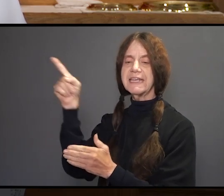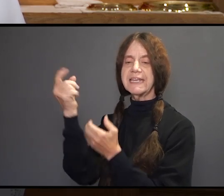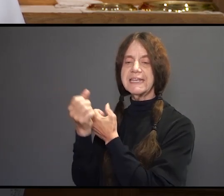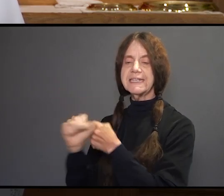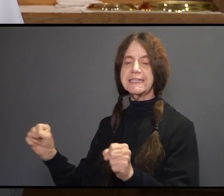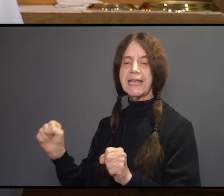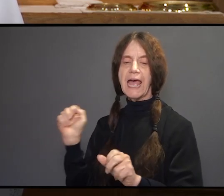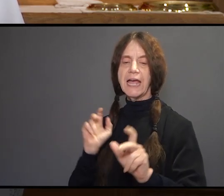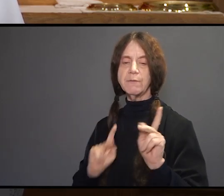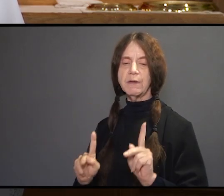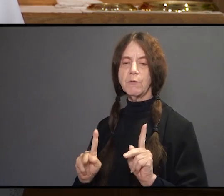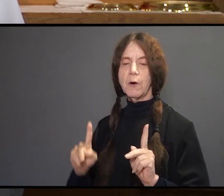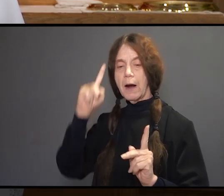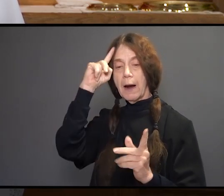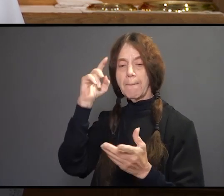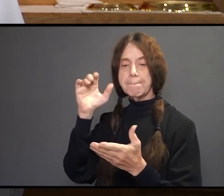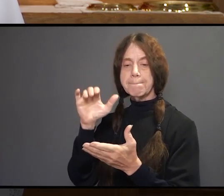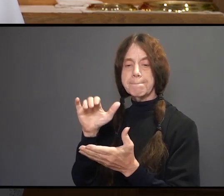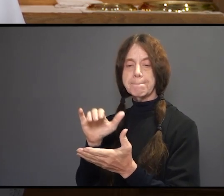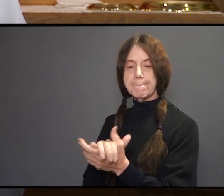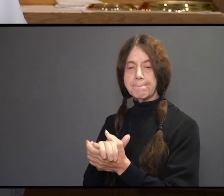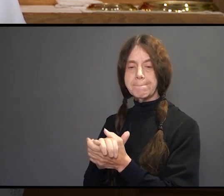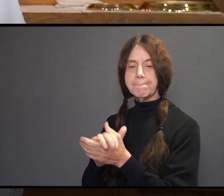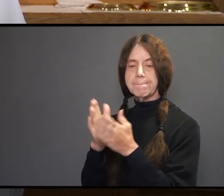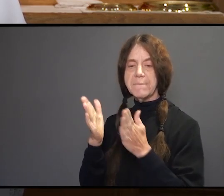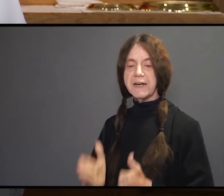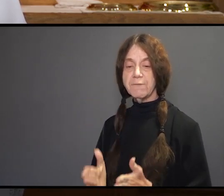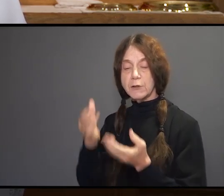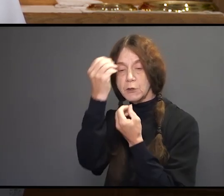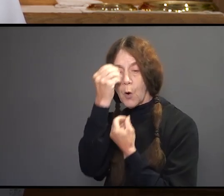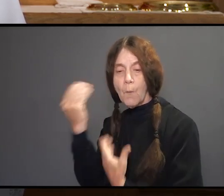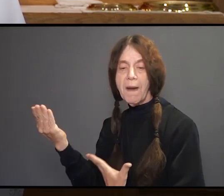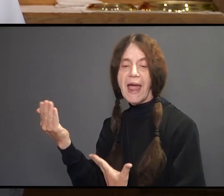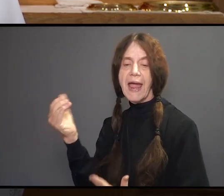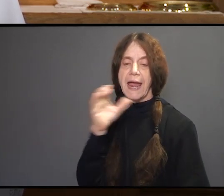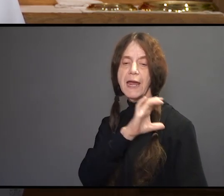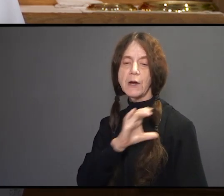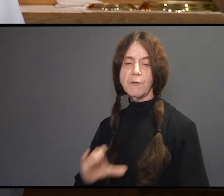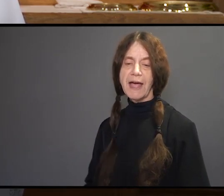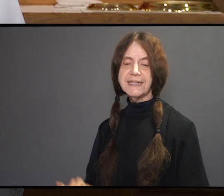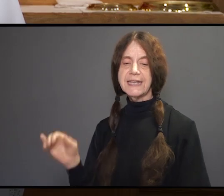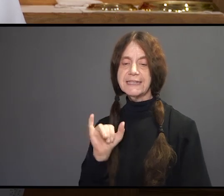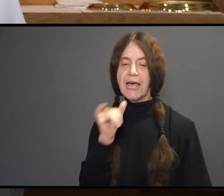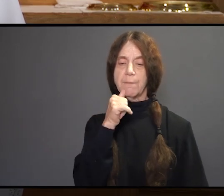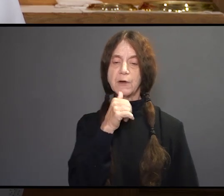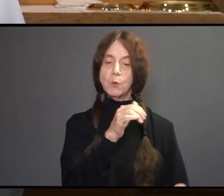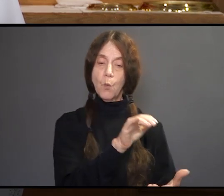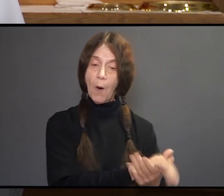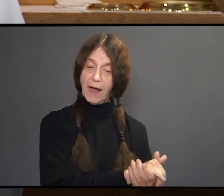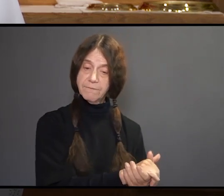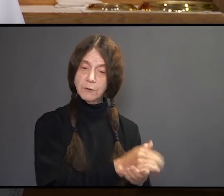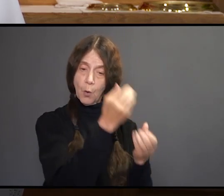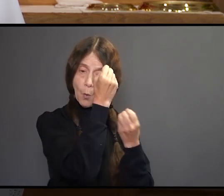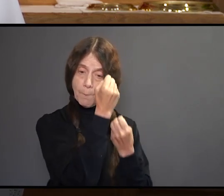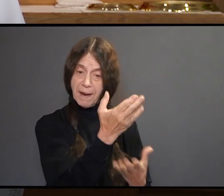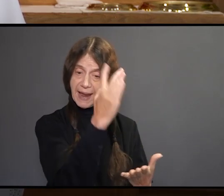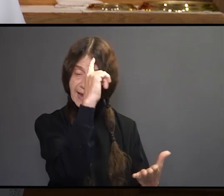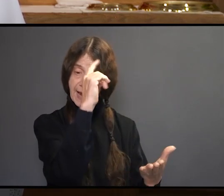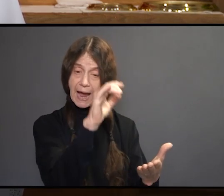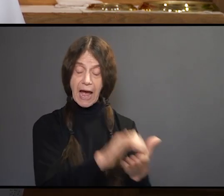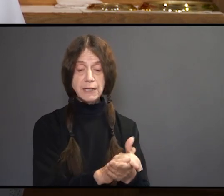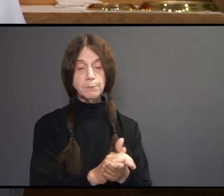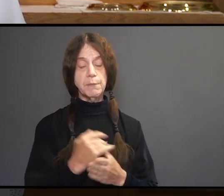is himself its Savior. Now, as the church submits to Christ, so also wives